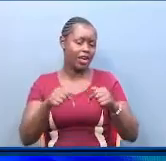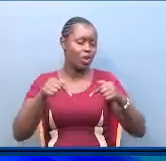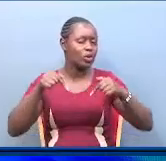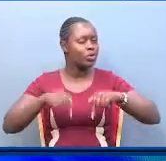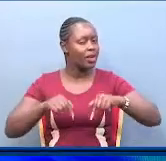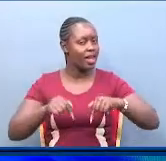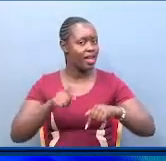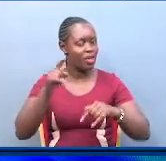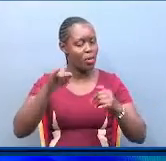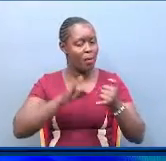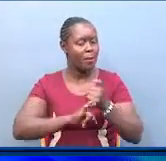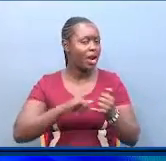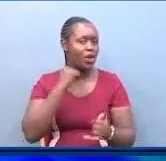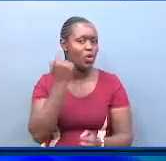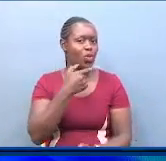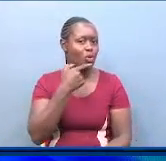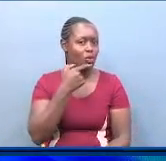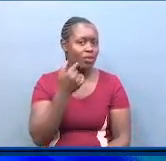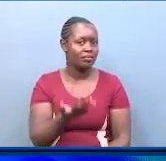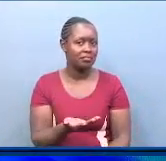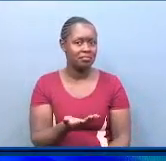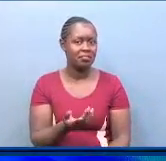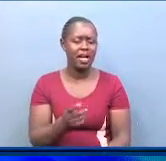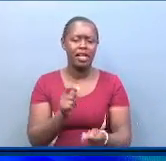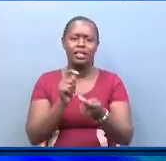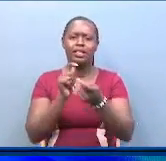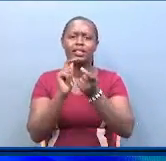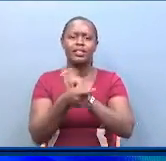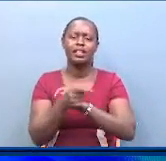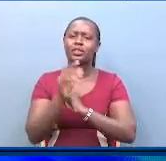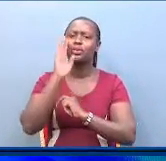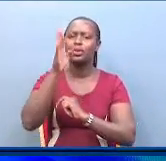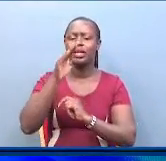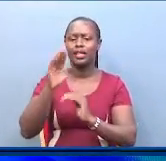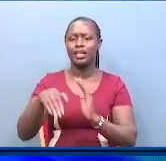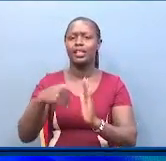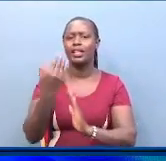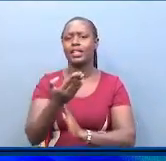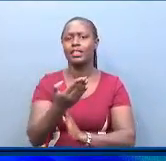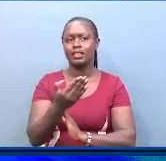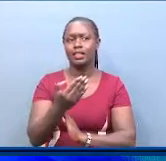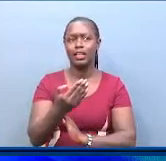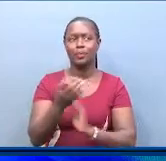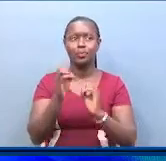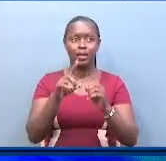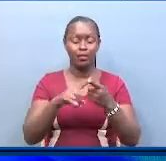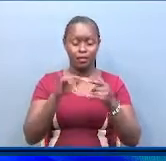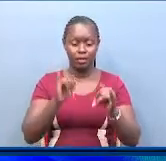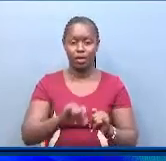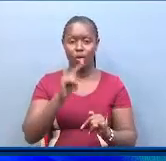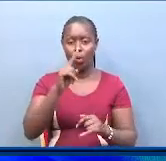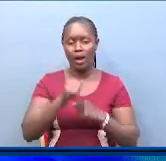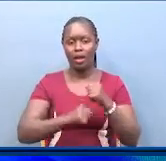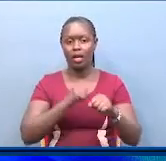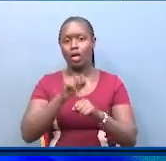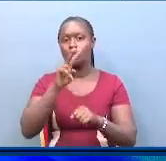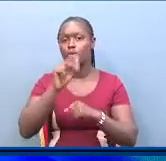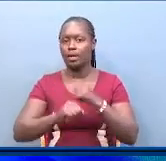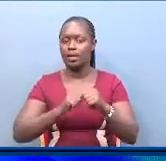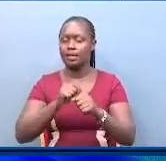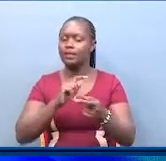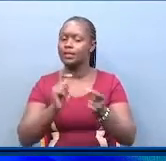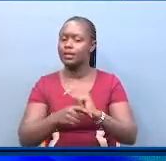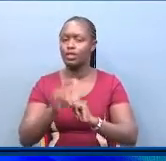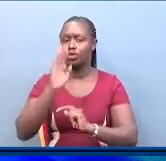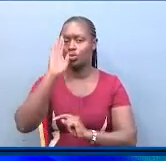whom will you marry? It is going to change. In the next, if you stay for 1 year or 2 years, it is subject to change.